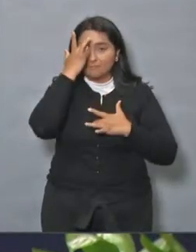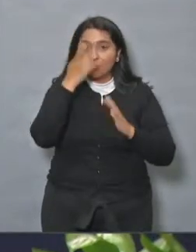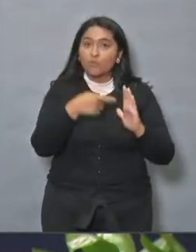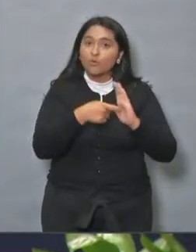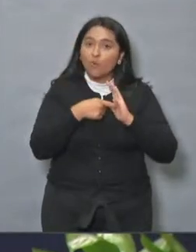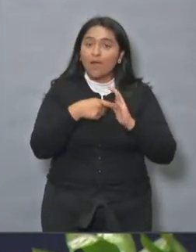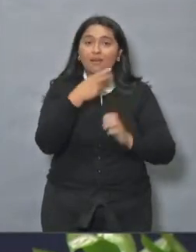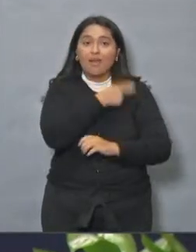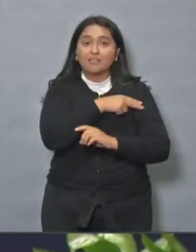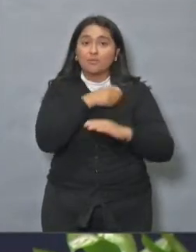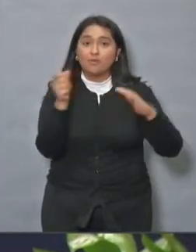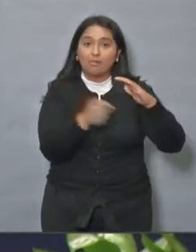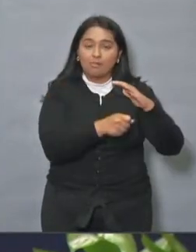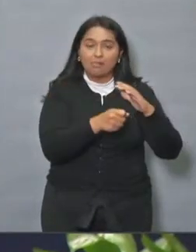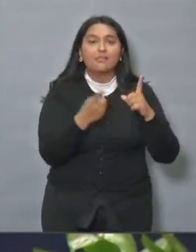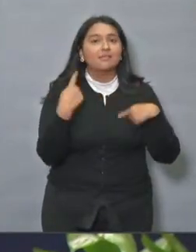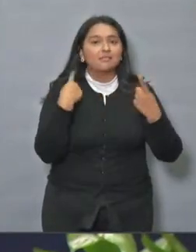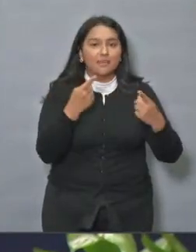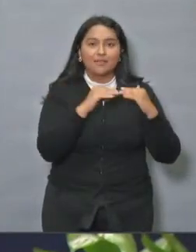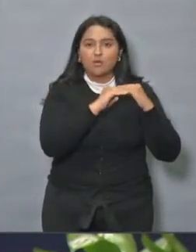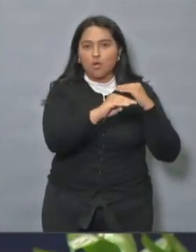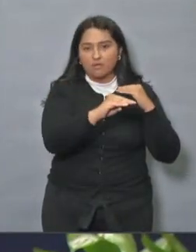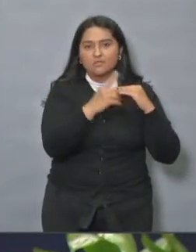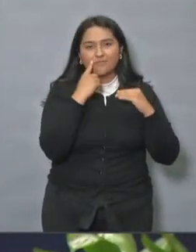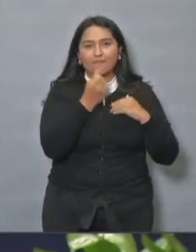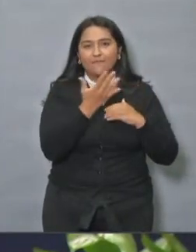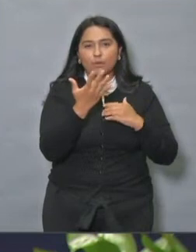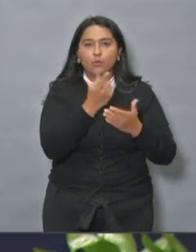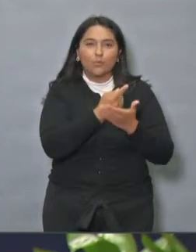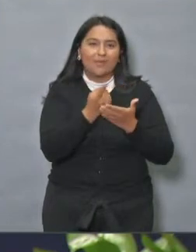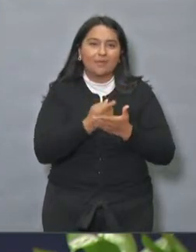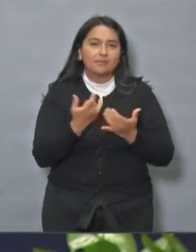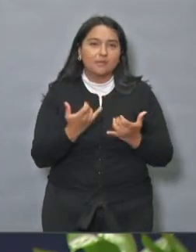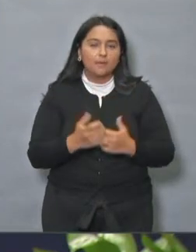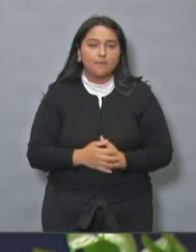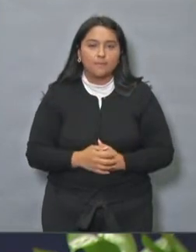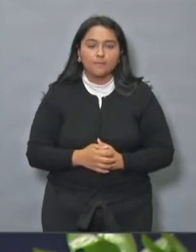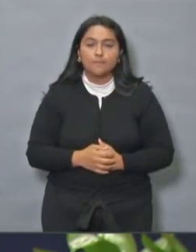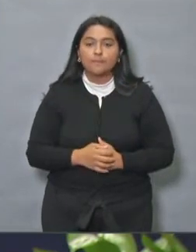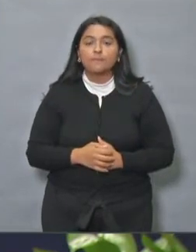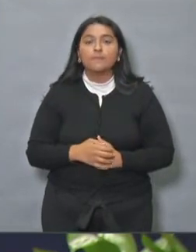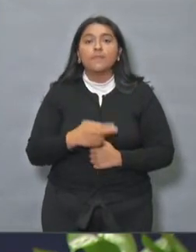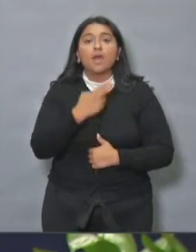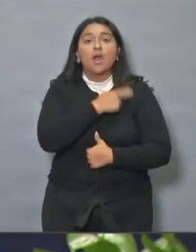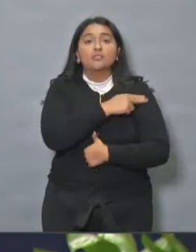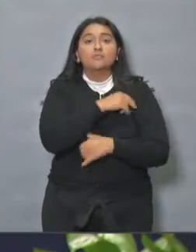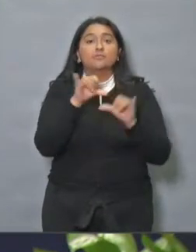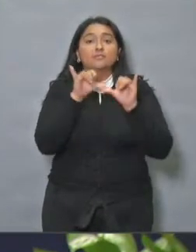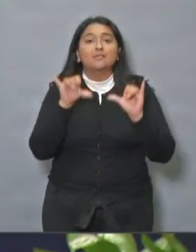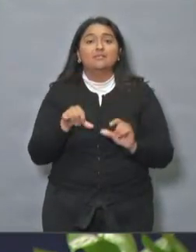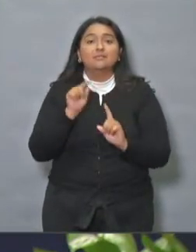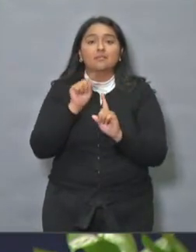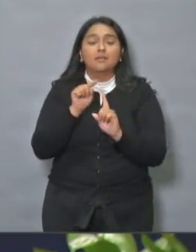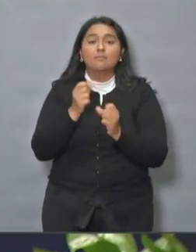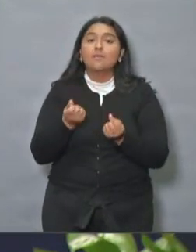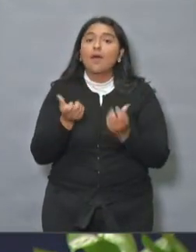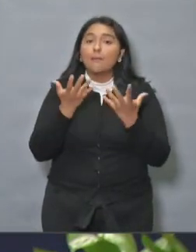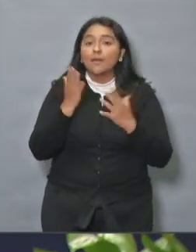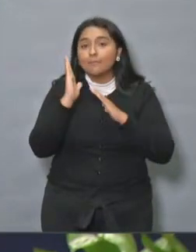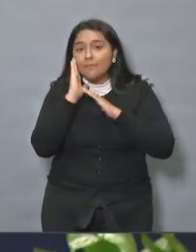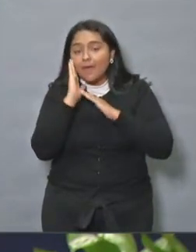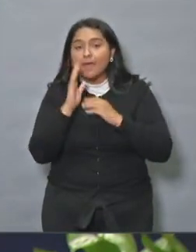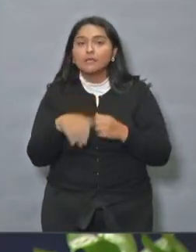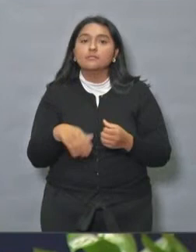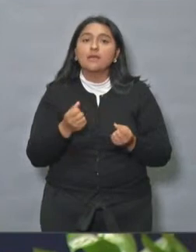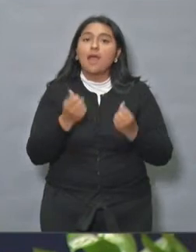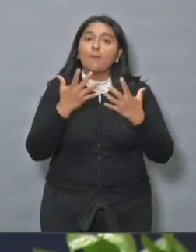day remains constant and has been constant now for several weeks. In terms of the hospital system, the number of hospital beds and the number